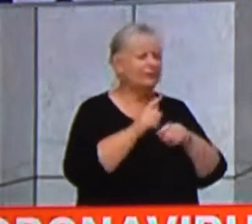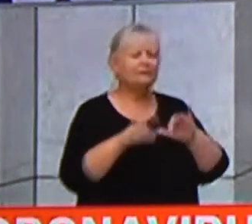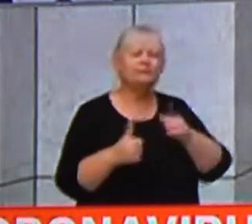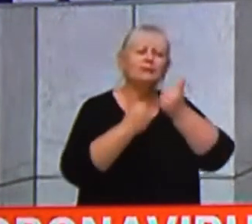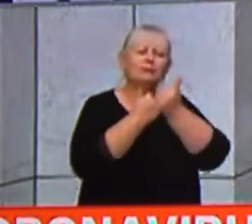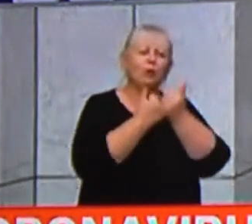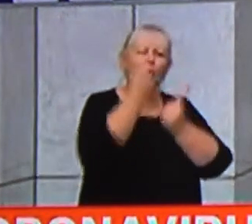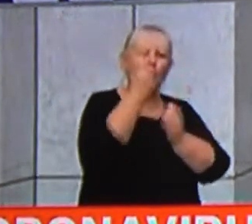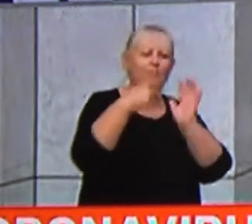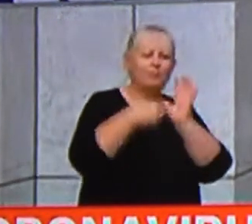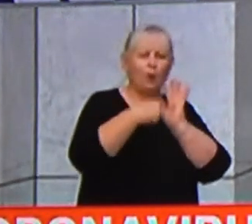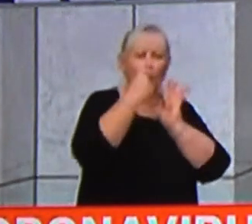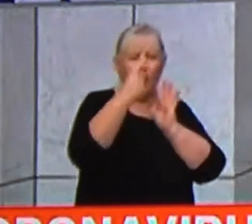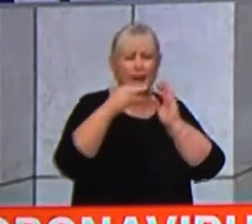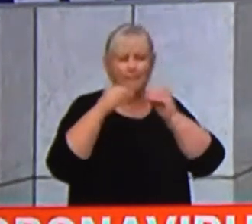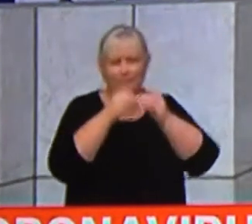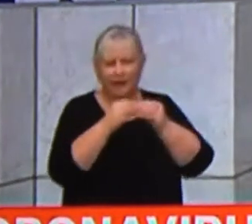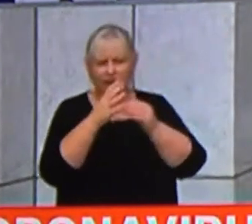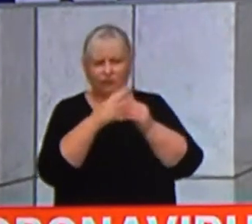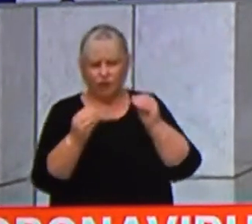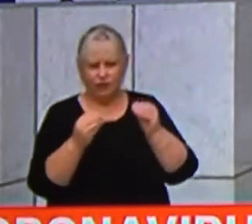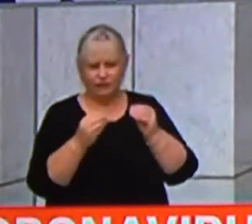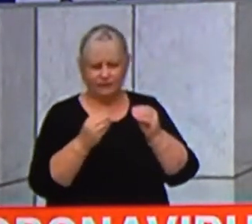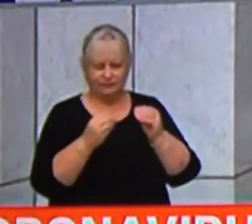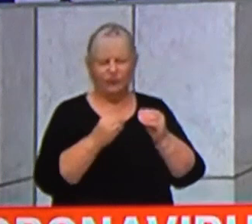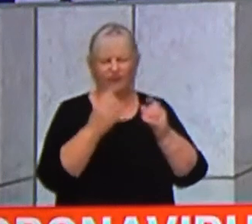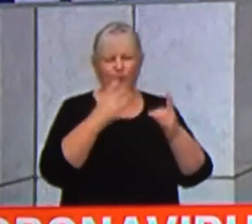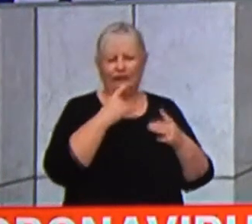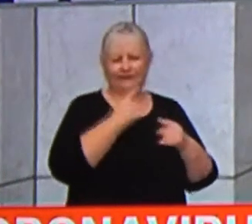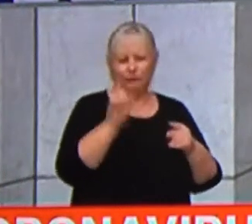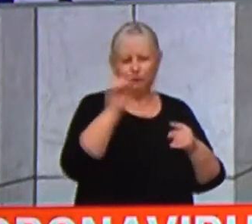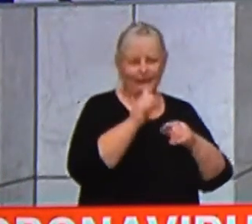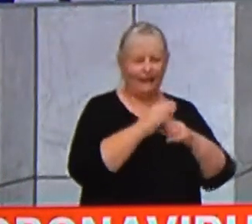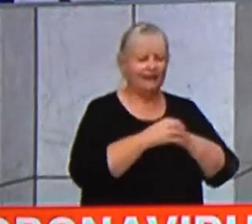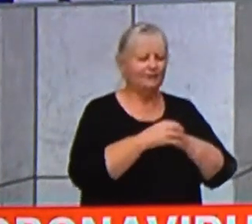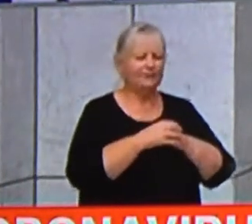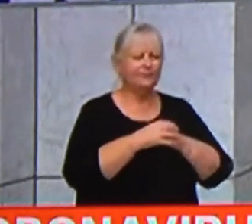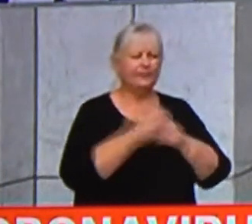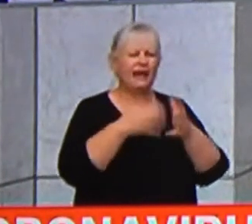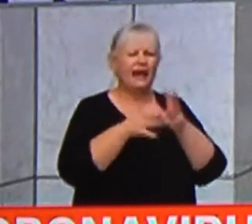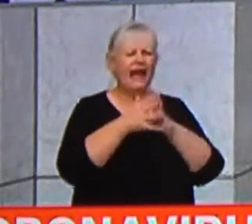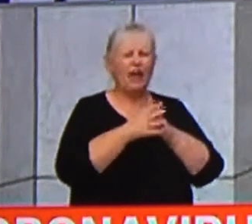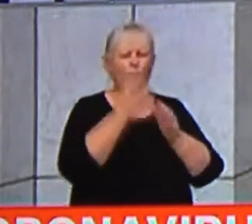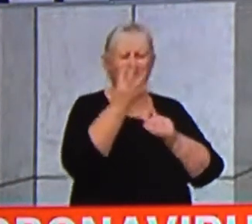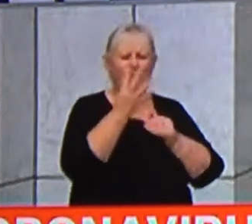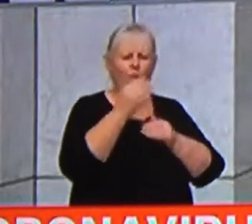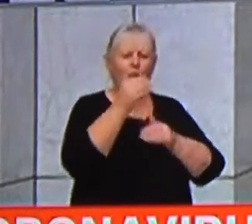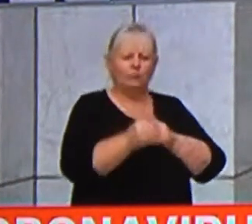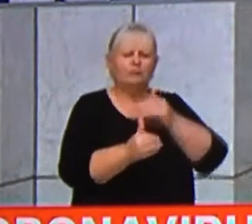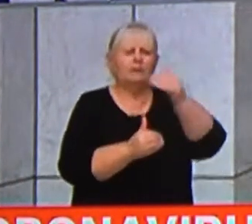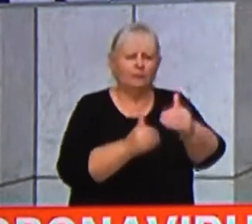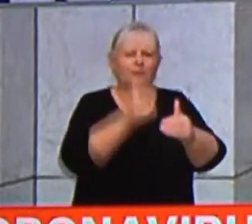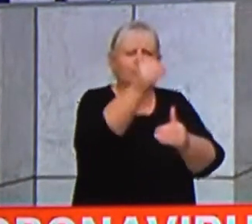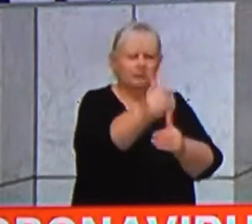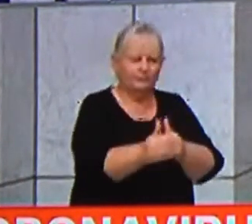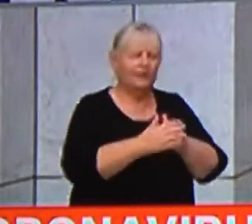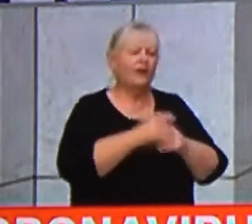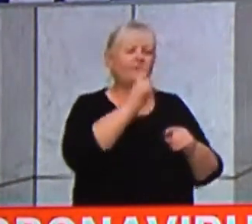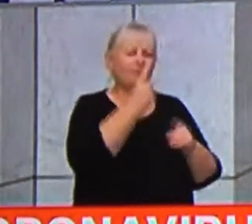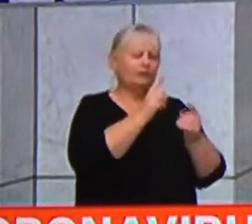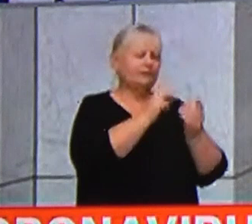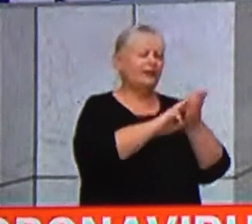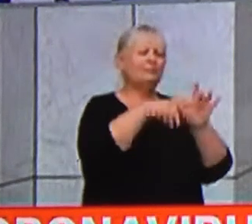the cooperation from the Australian people, then that obviously in turn has an impact on how we're managing the spread of the virus,